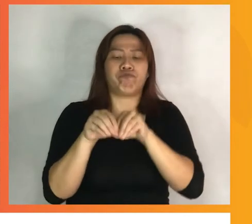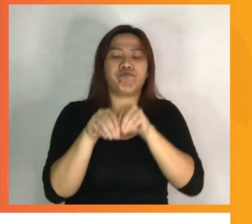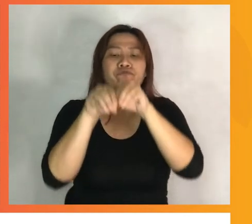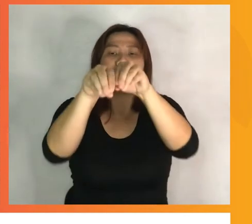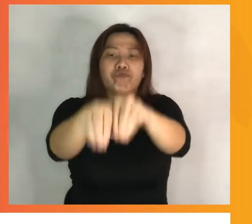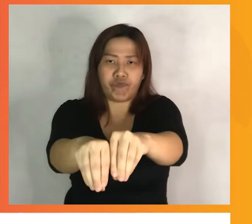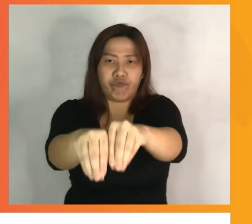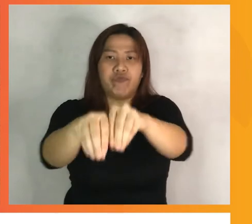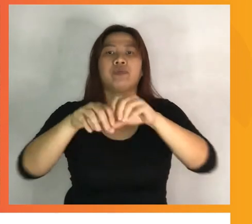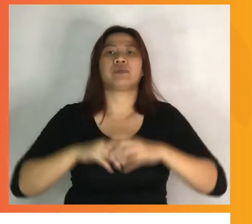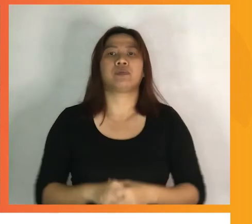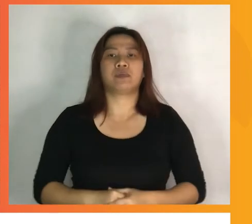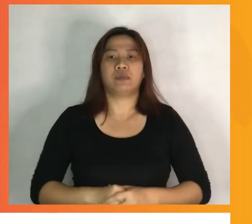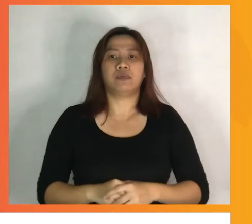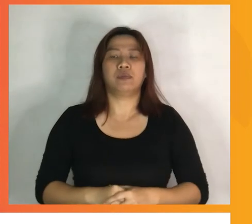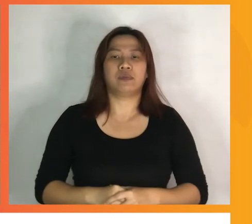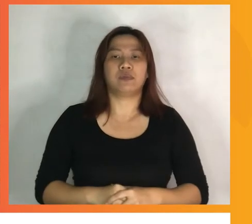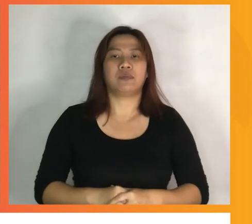miss, we can go a bit closer.